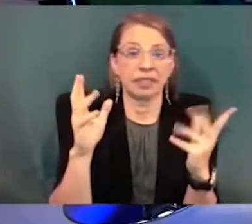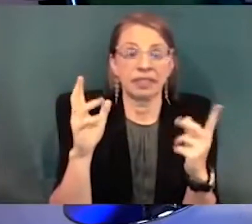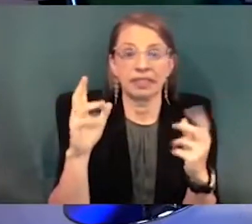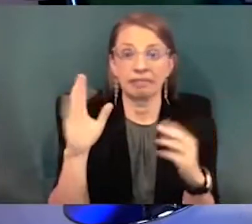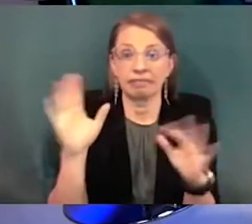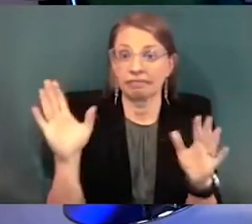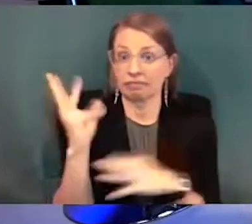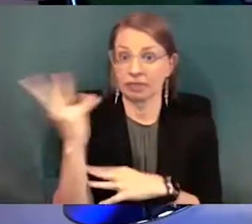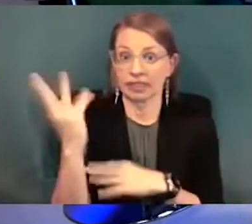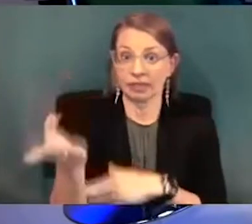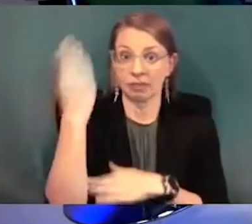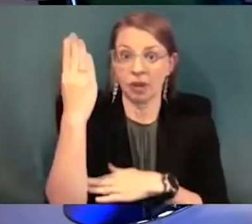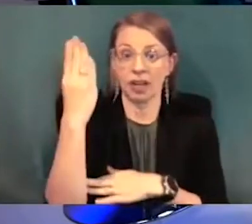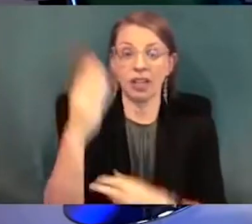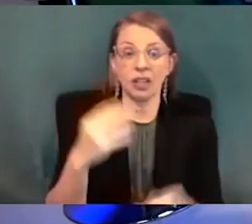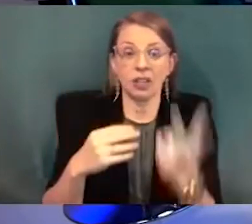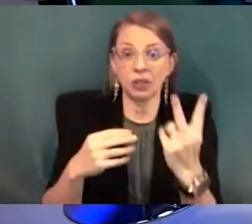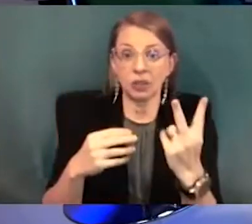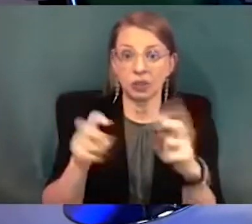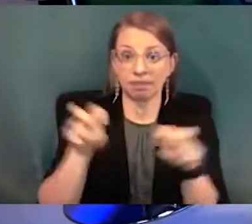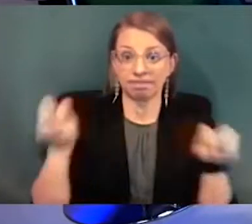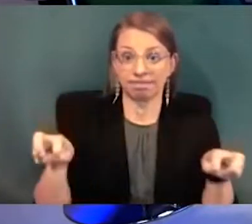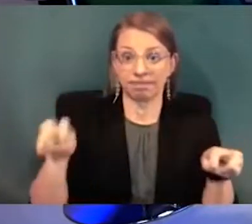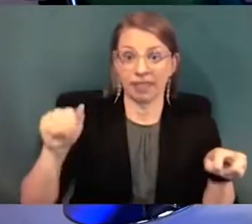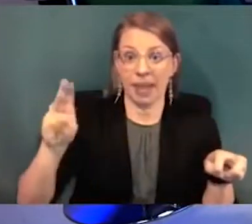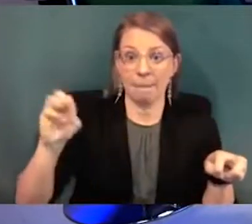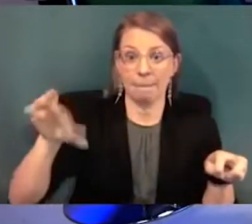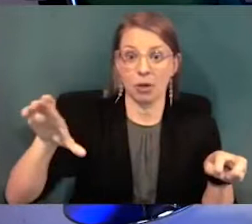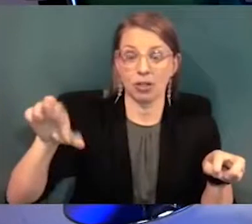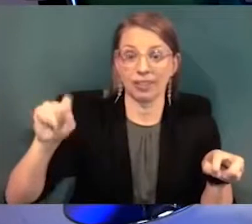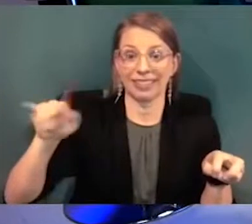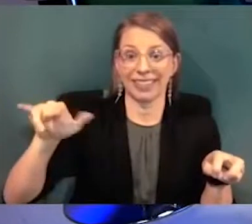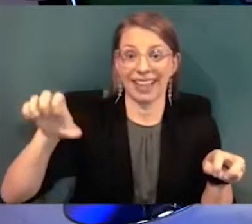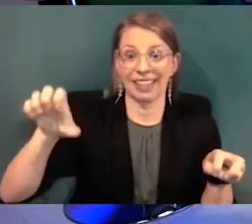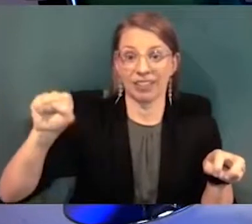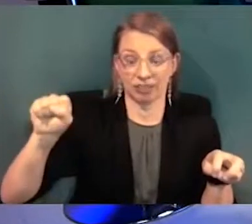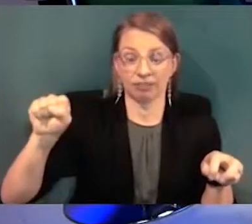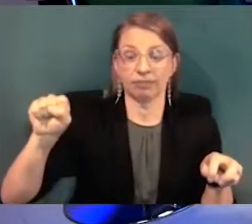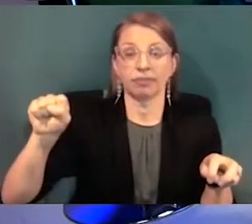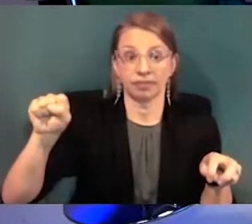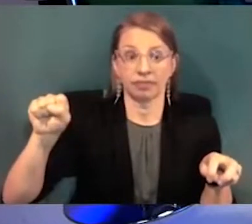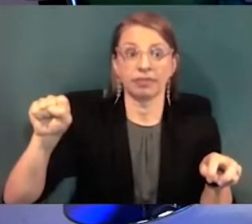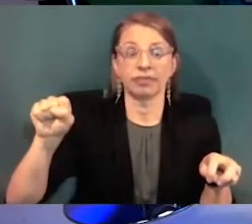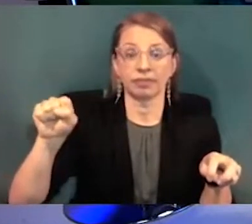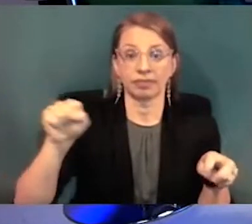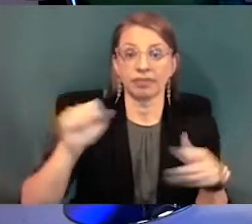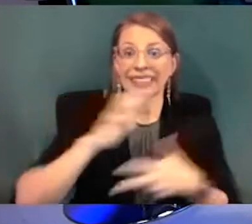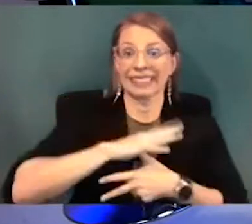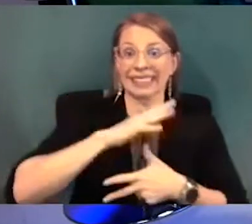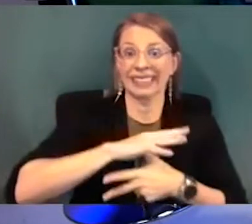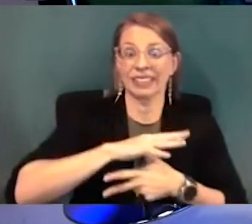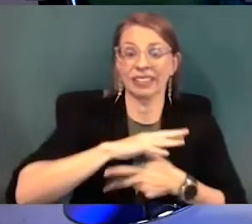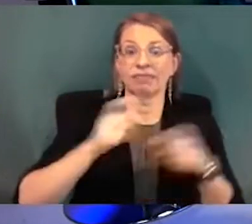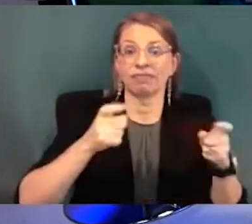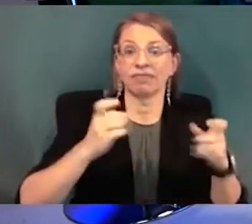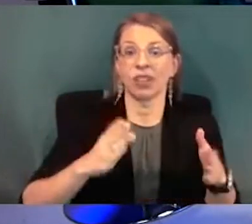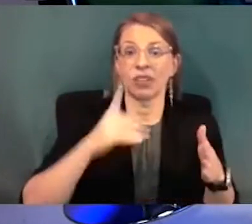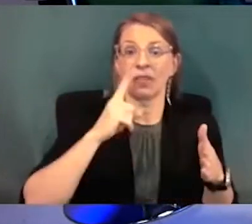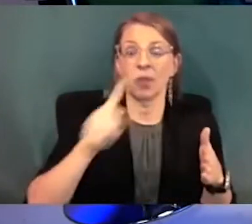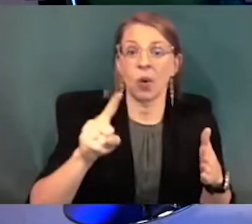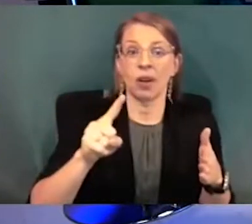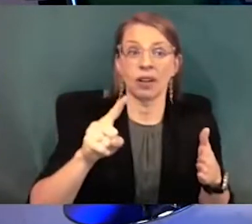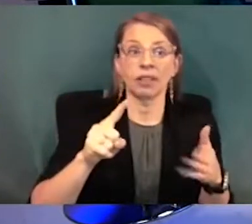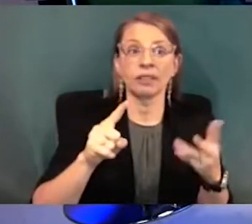long haulers. Amber Stiles is a Senior Director of Regulatory and Clinical Risk Management here at KU. I've known Amber for years. She does an